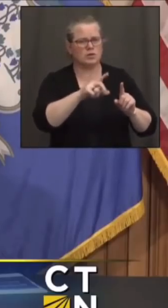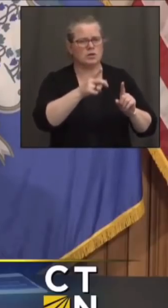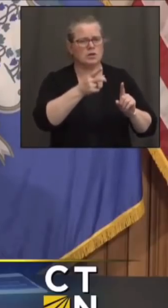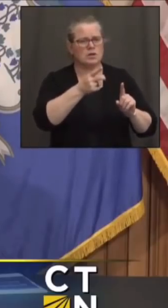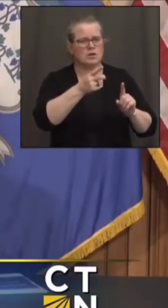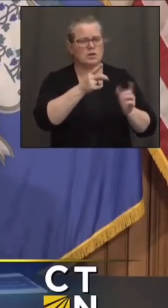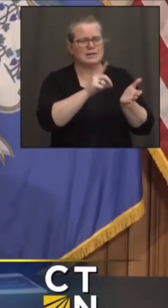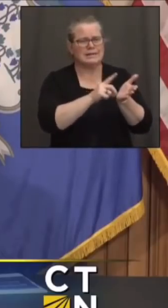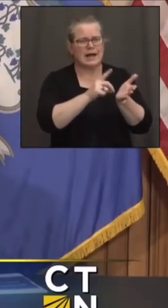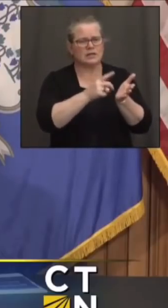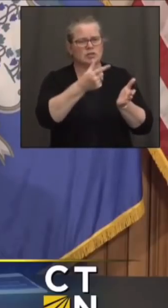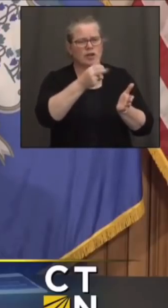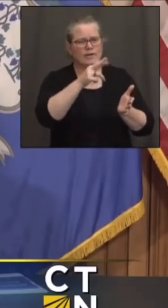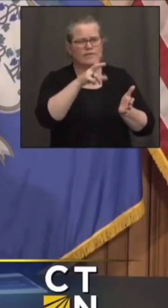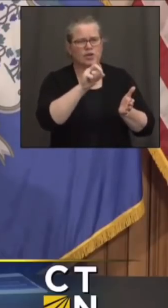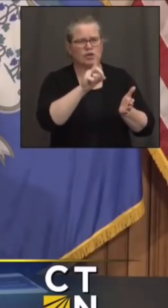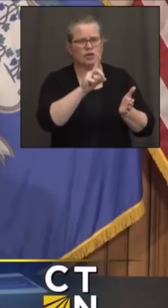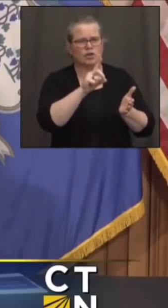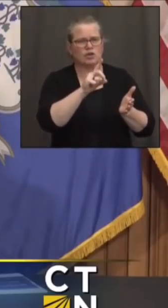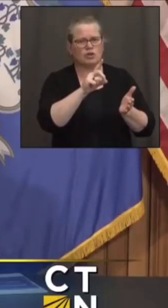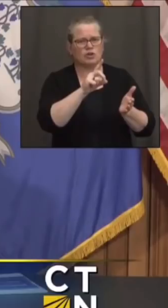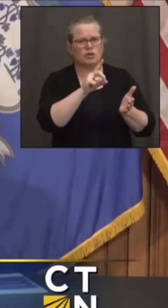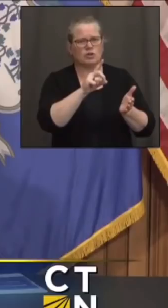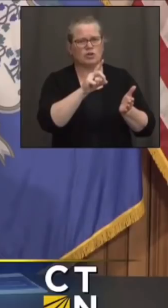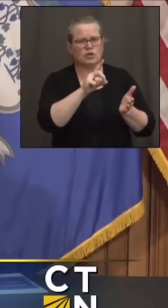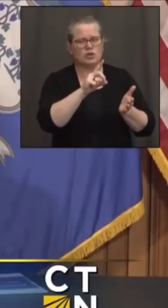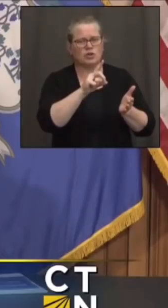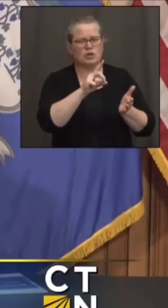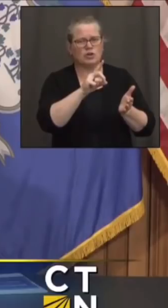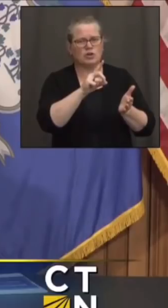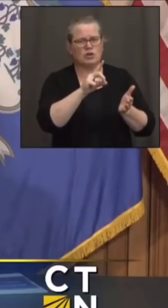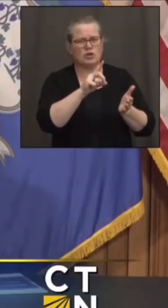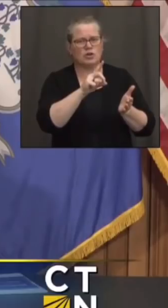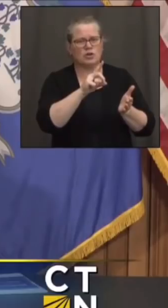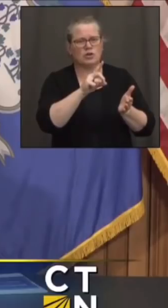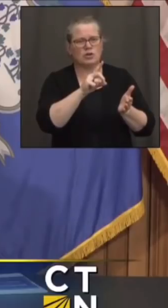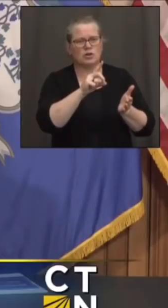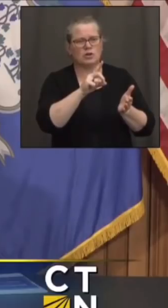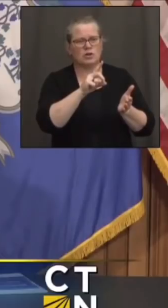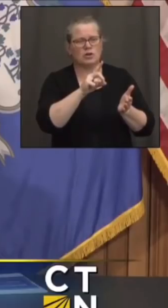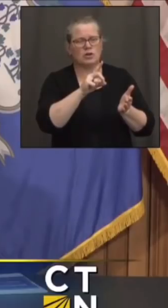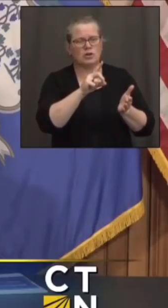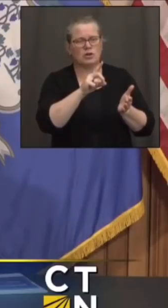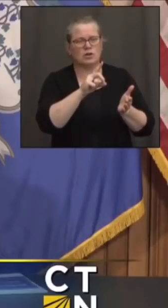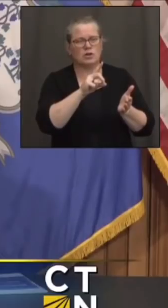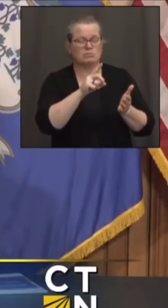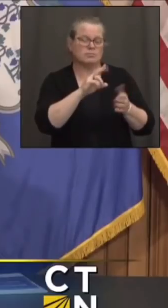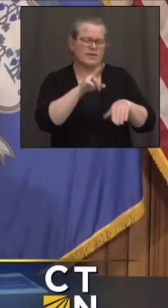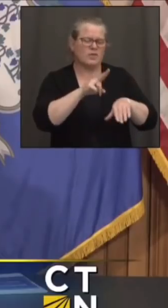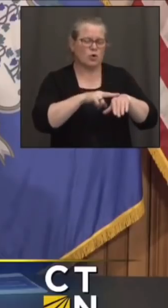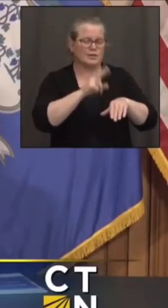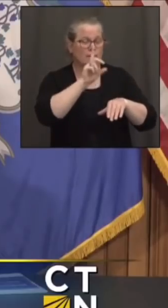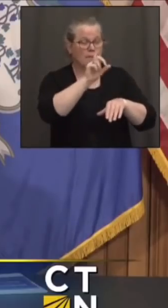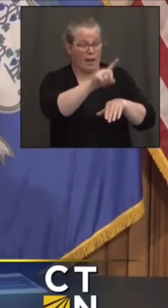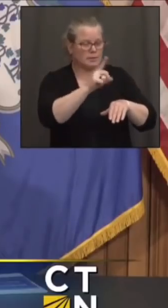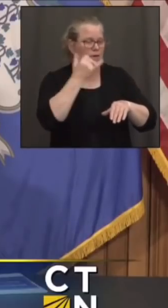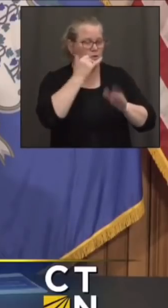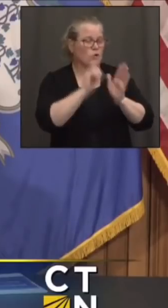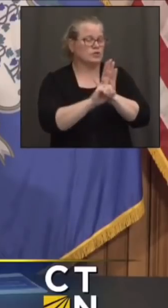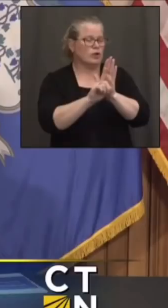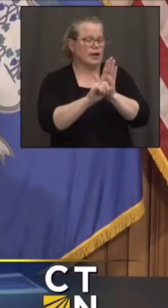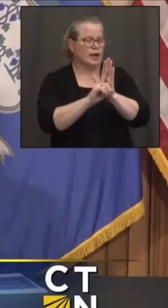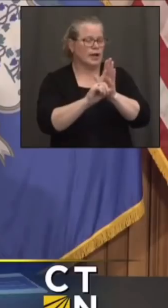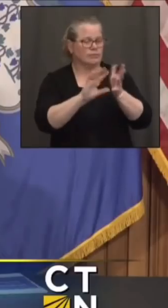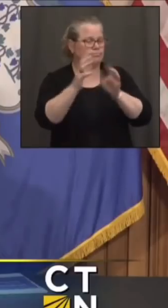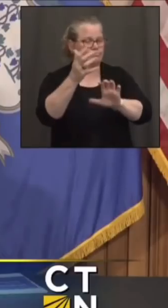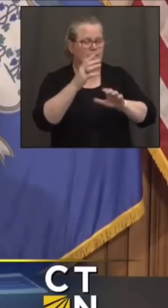cases of the teenagers who of course, my phone rings, who